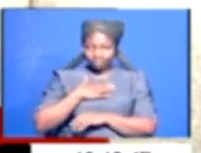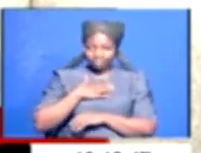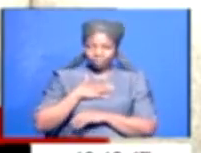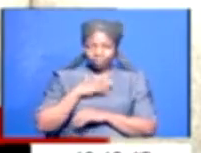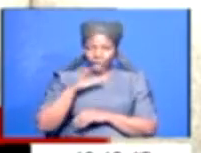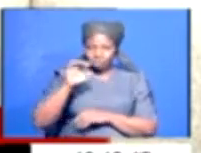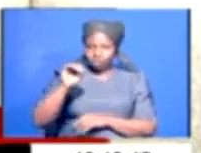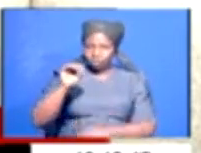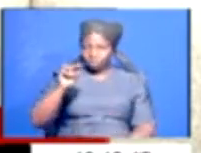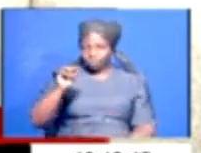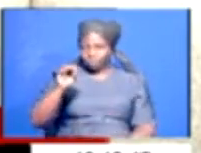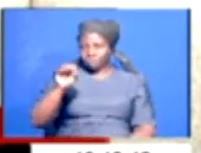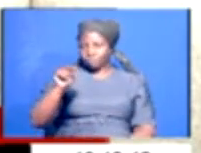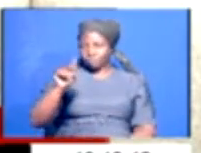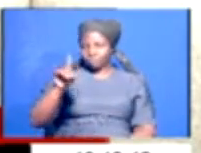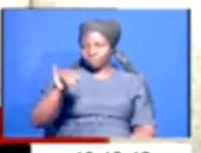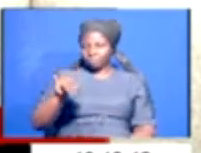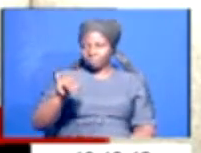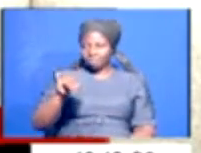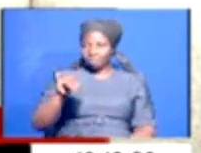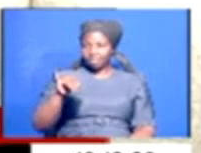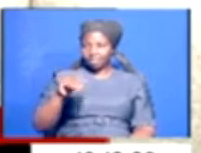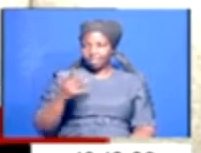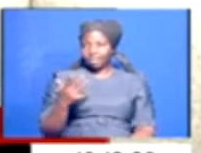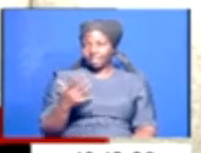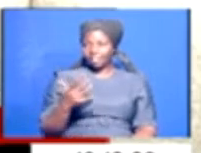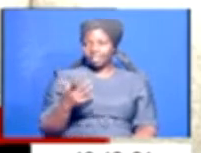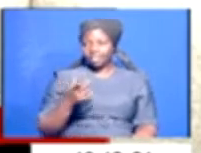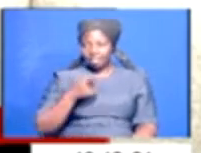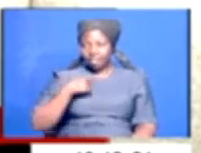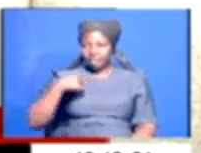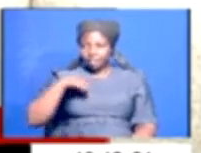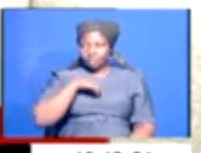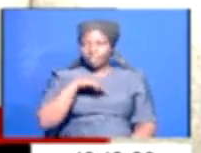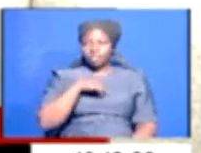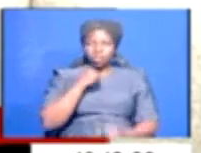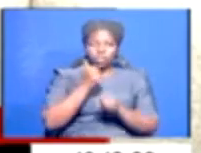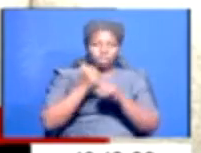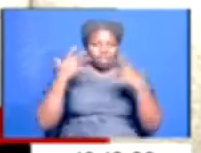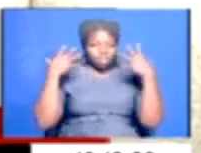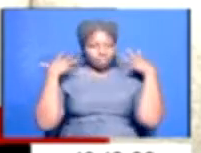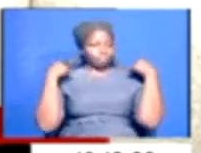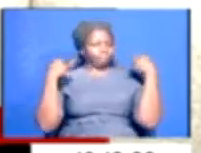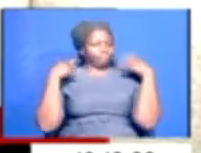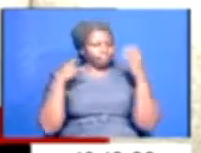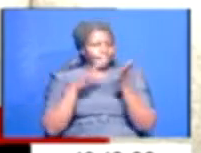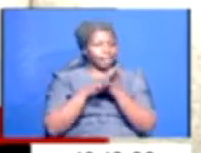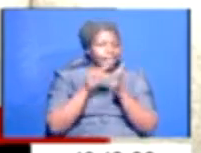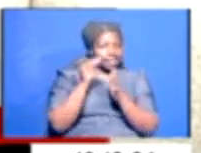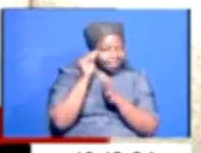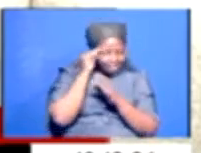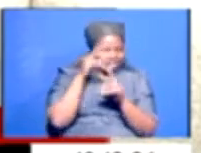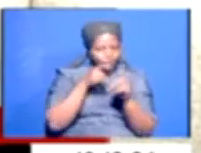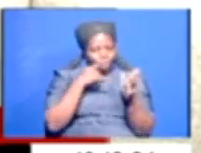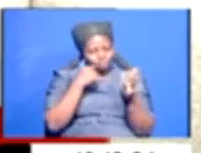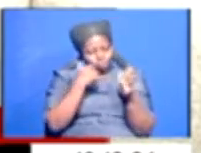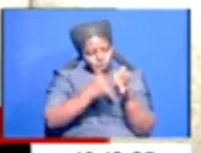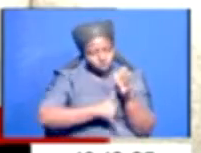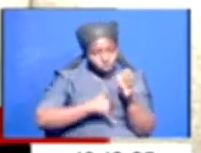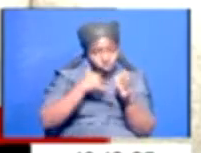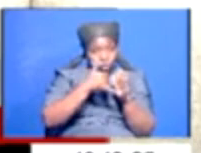we are visiting, checking some drills, exercises on YouTube. Mm-hmm. And